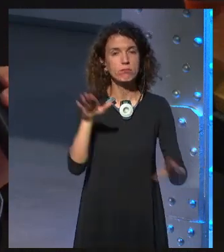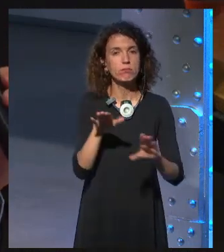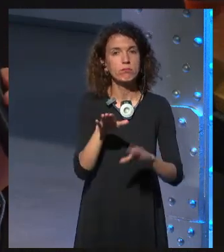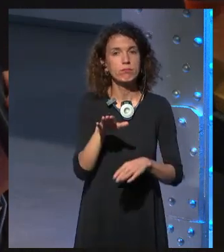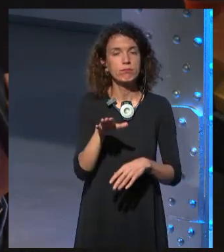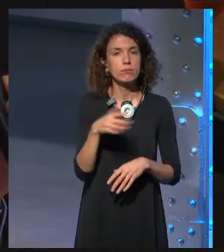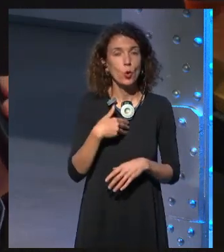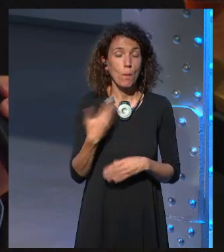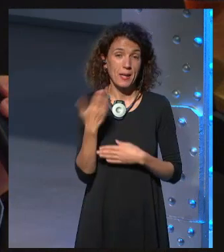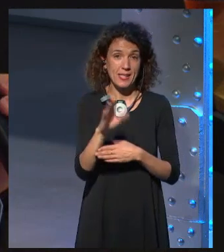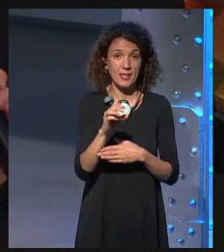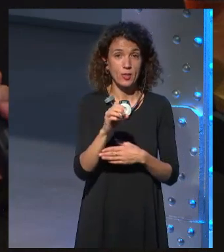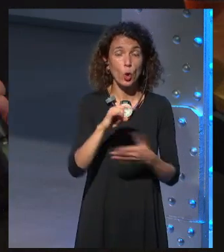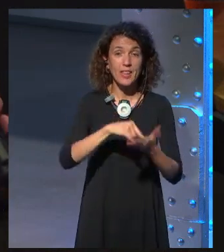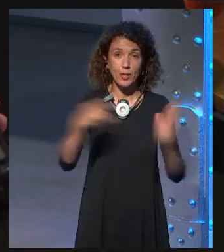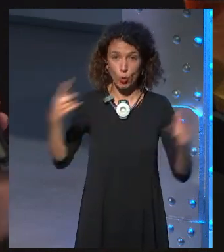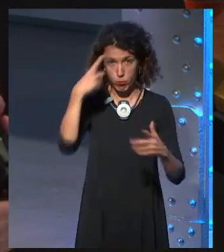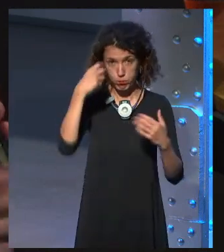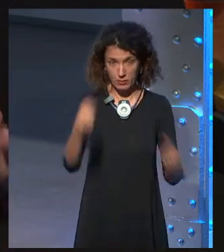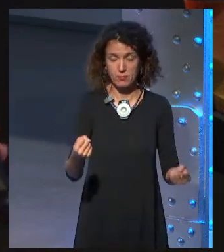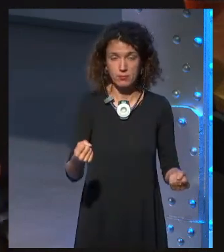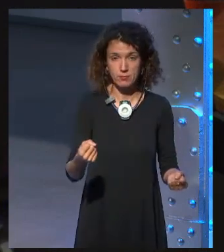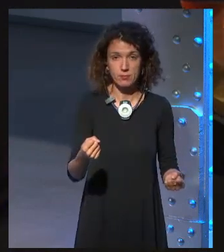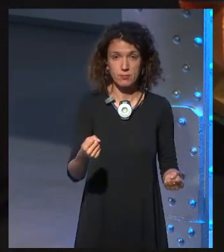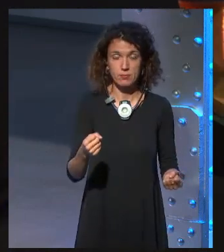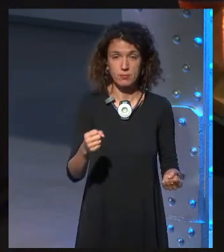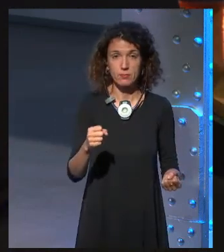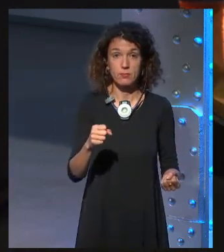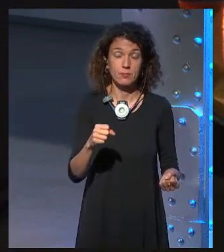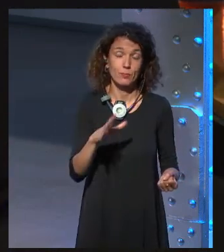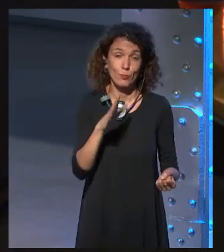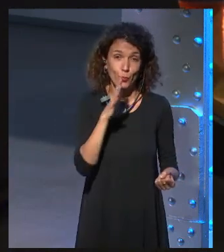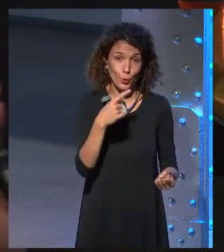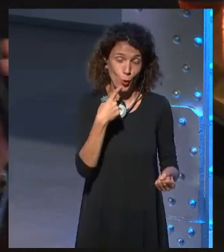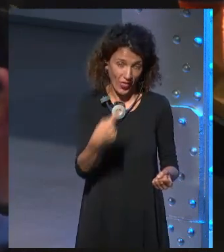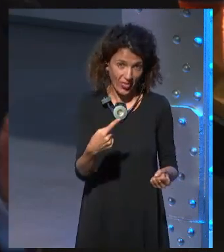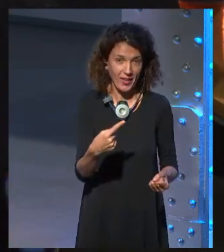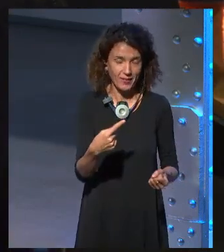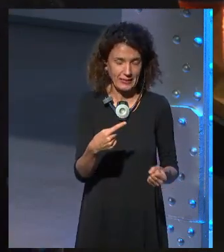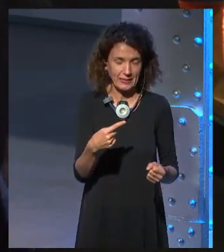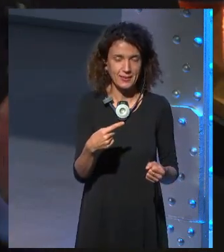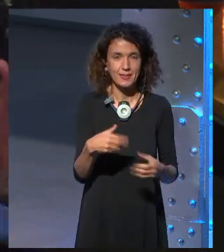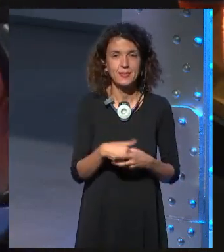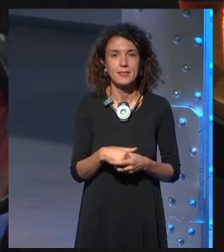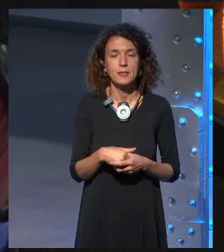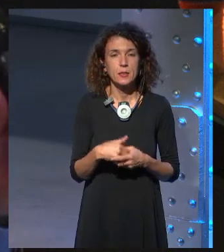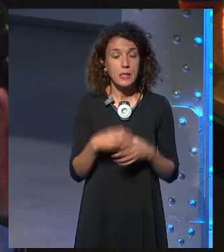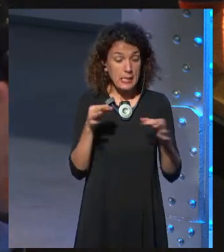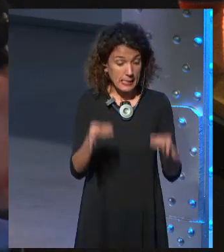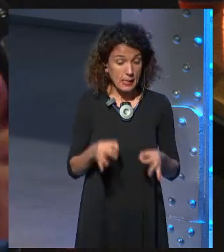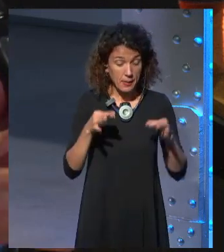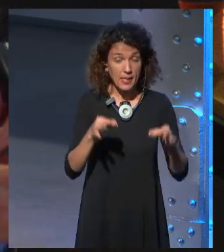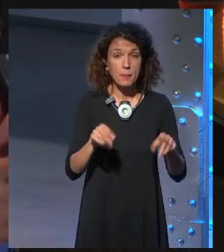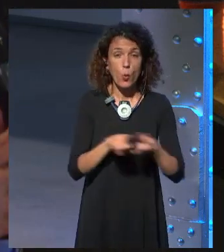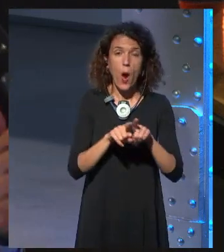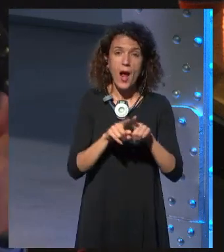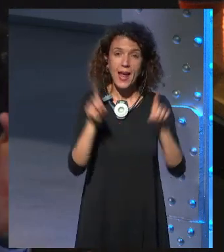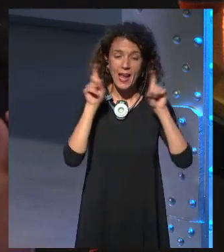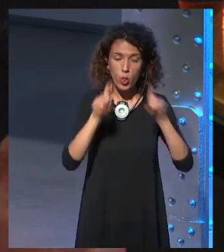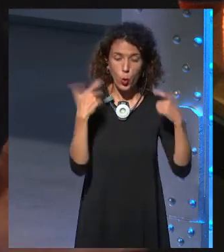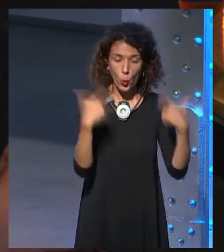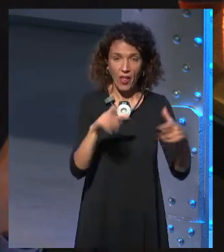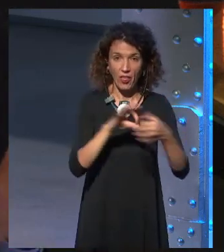comes from the perspective... Well, let me introduce myself. I'm a technologist, okay, because I'm going to say now.